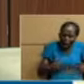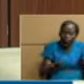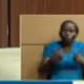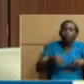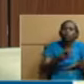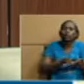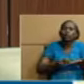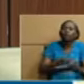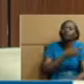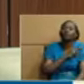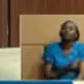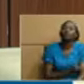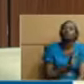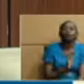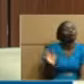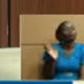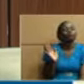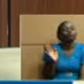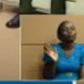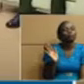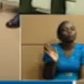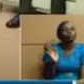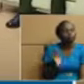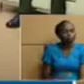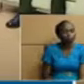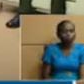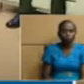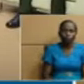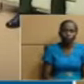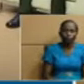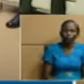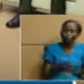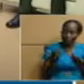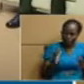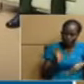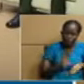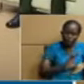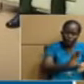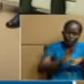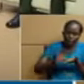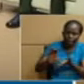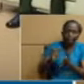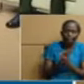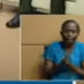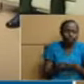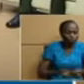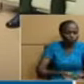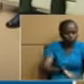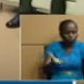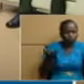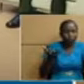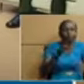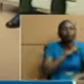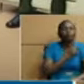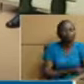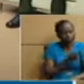So is it the way we utilize the resources, or the way we allocate those resources? And distribute the resources. Yes.